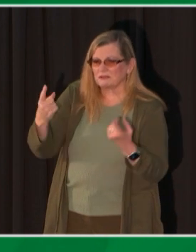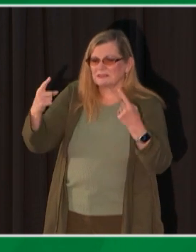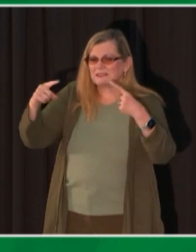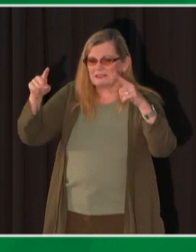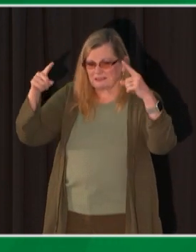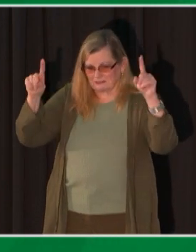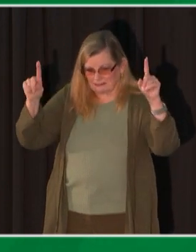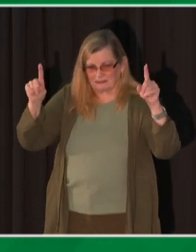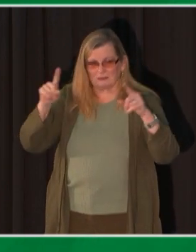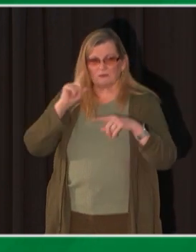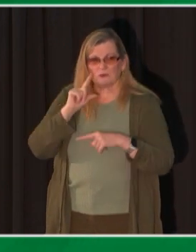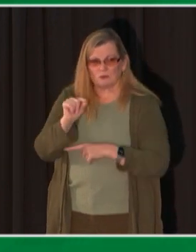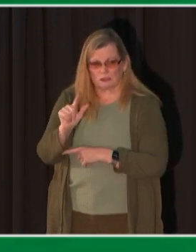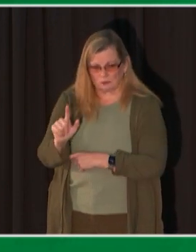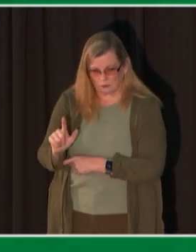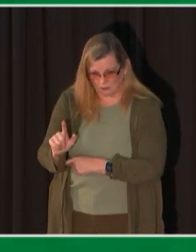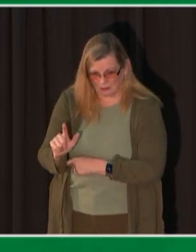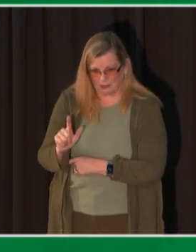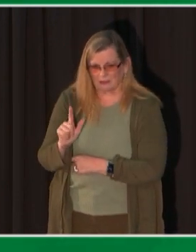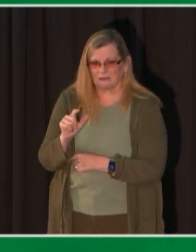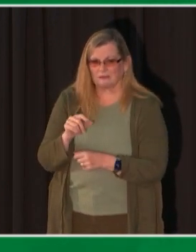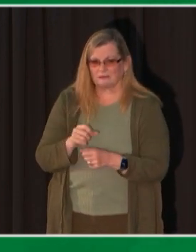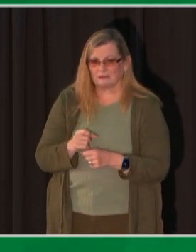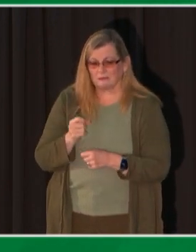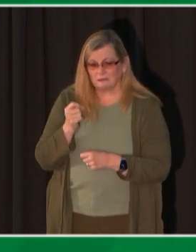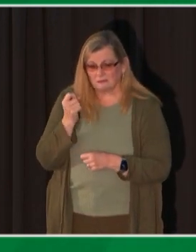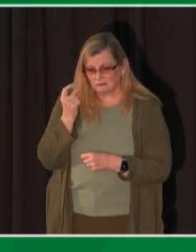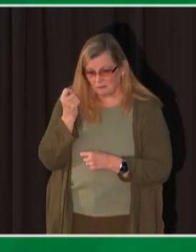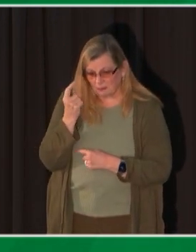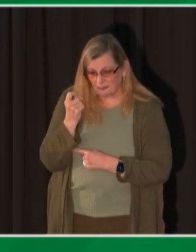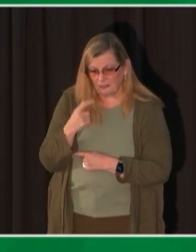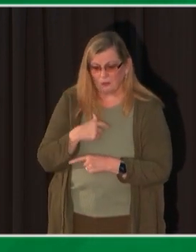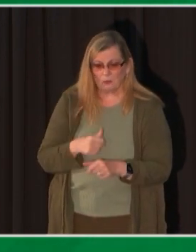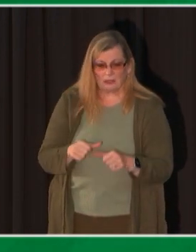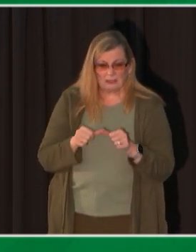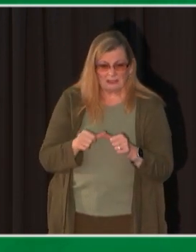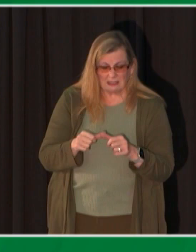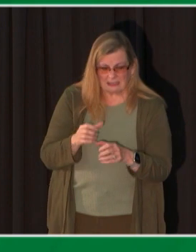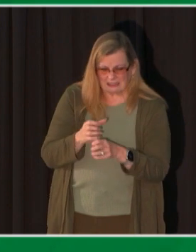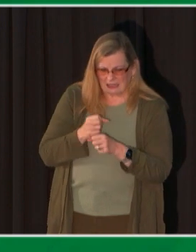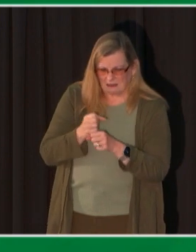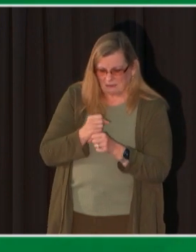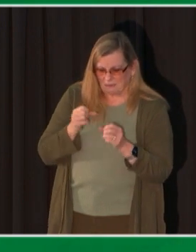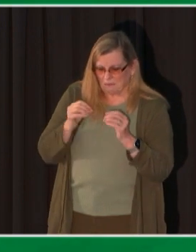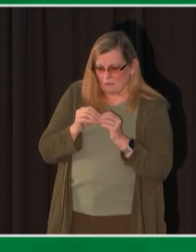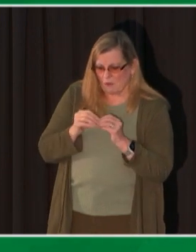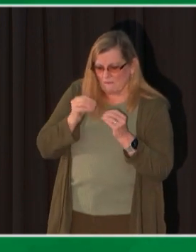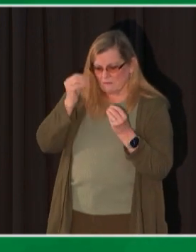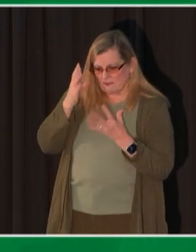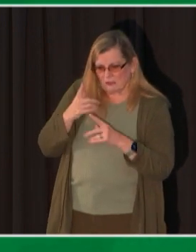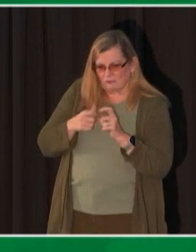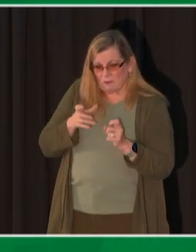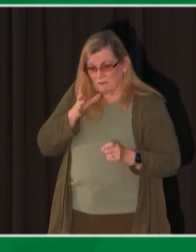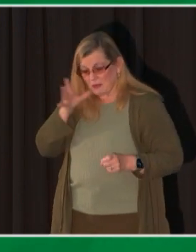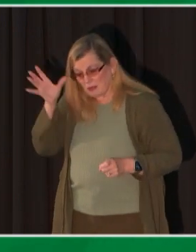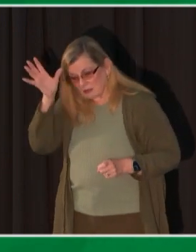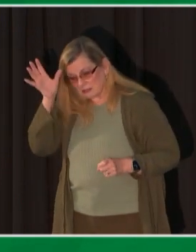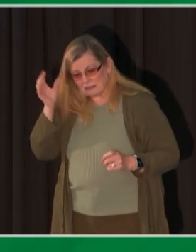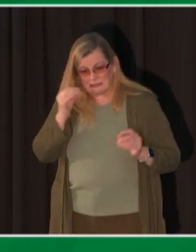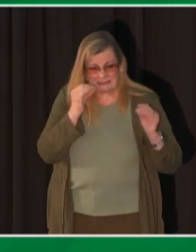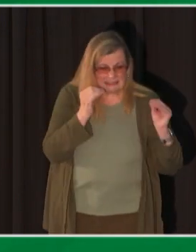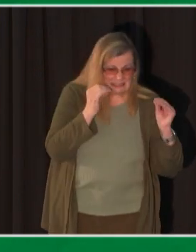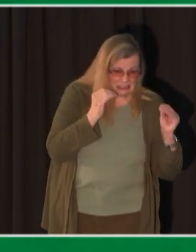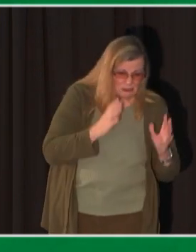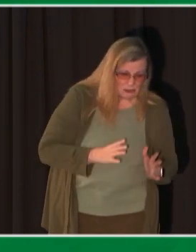year. We continue to get information from parents and assess learning at home. As shared earlier, we've